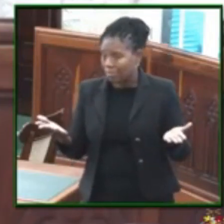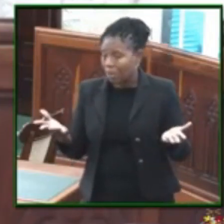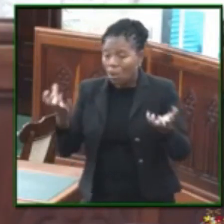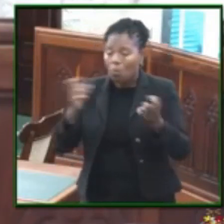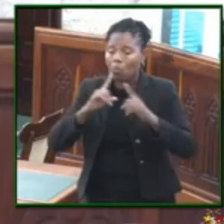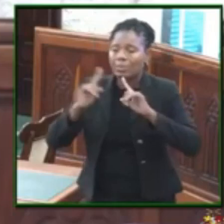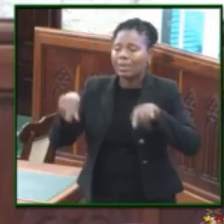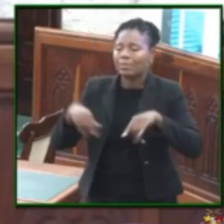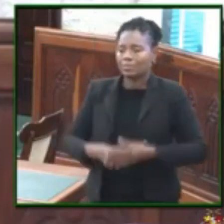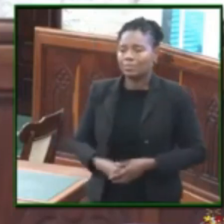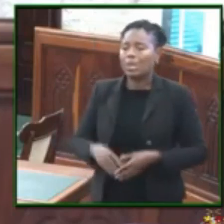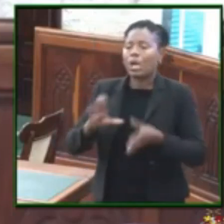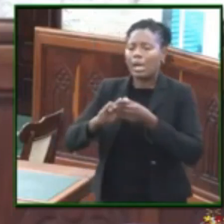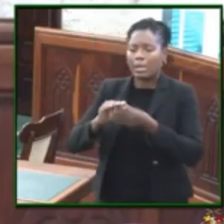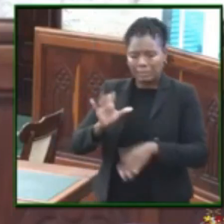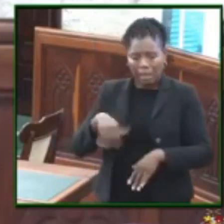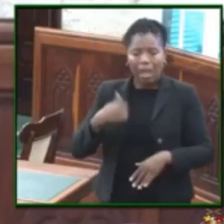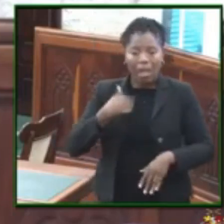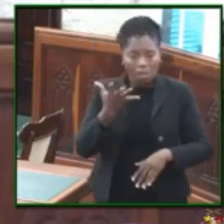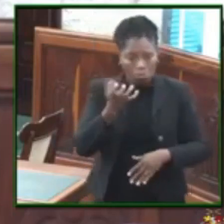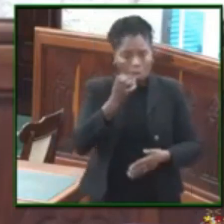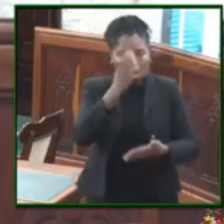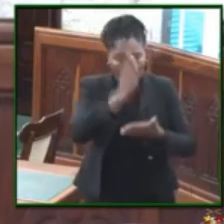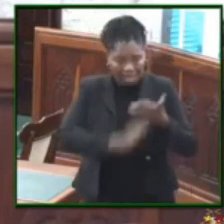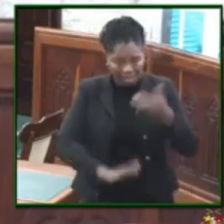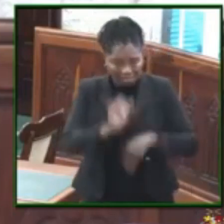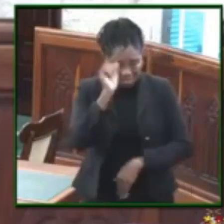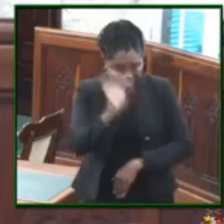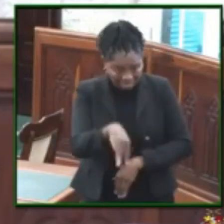And say, I want half of that.